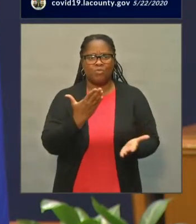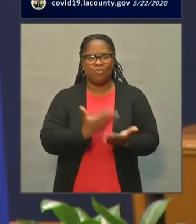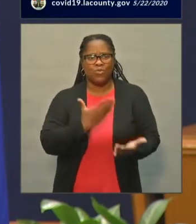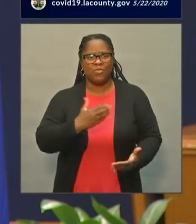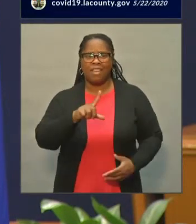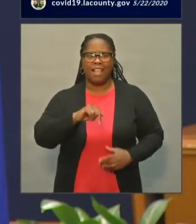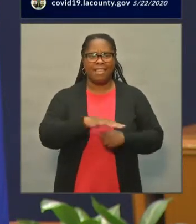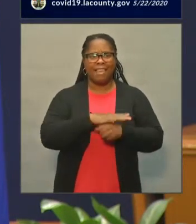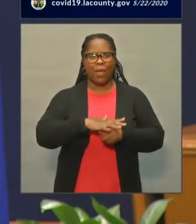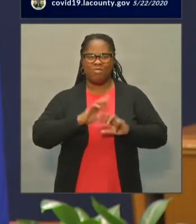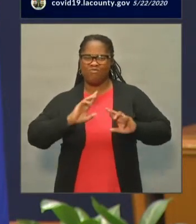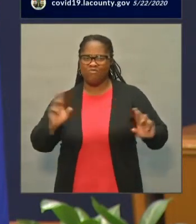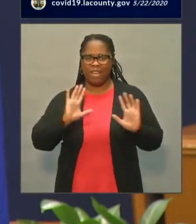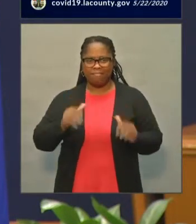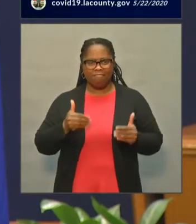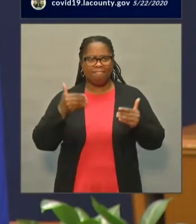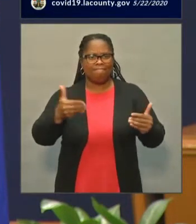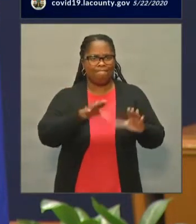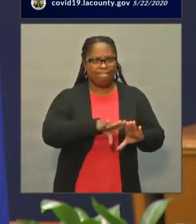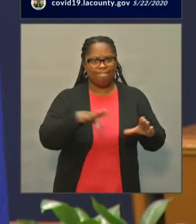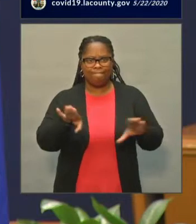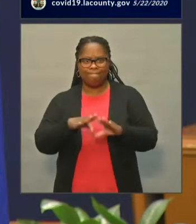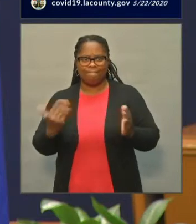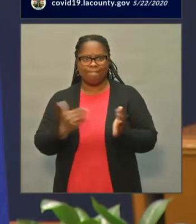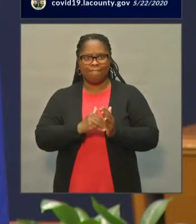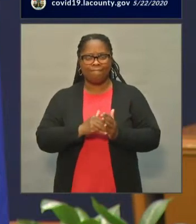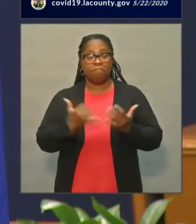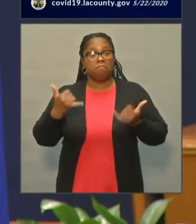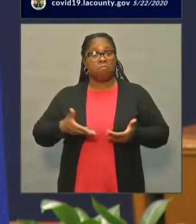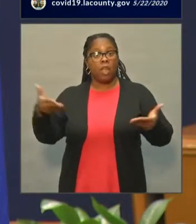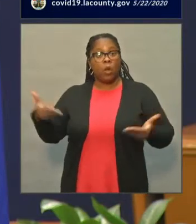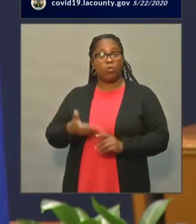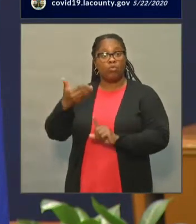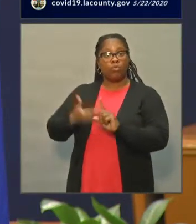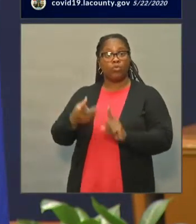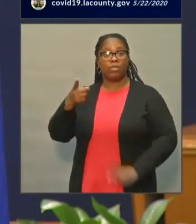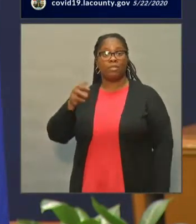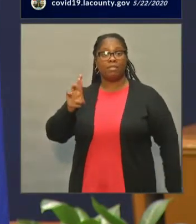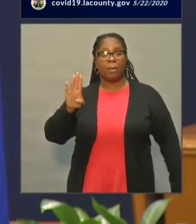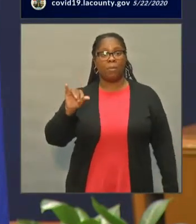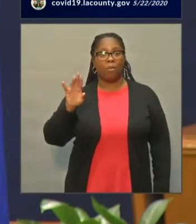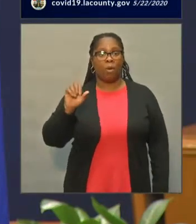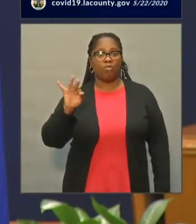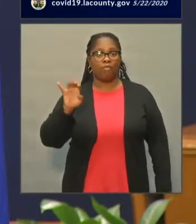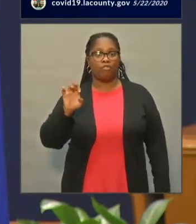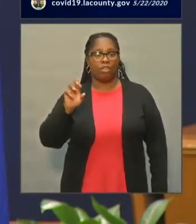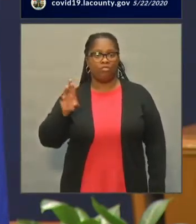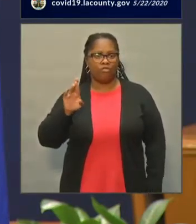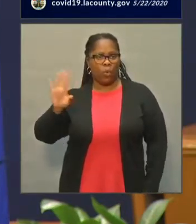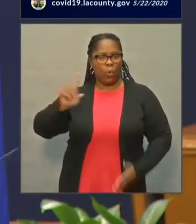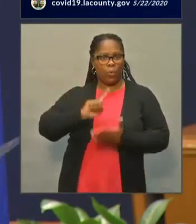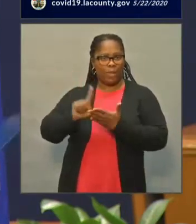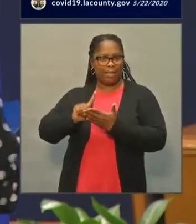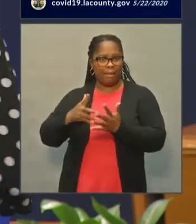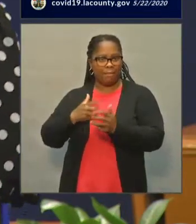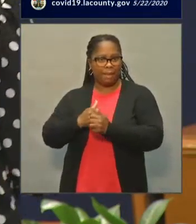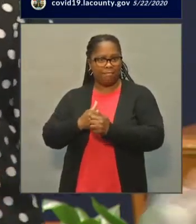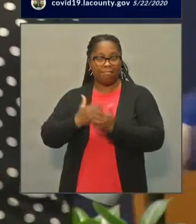recovery. With that, I would like to now introduce Dr. Barbara Ferrer, who will give you her weekly update. Thank you.